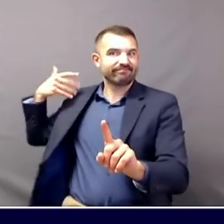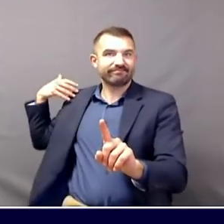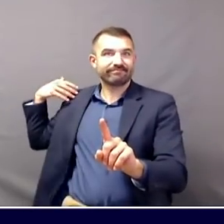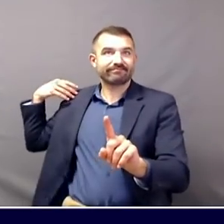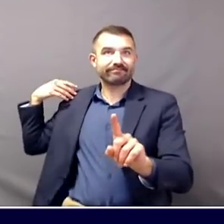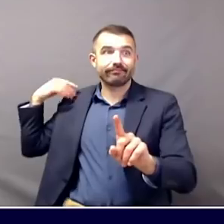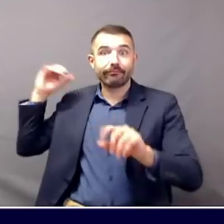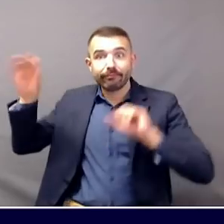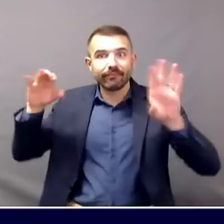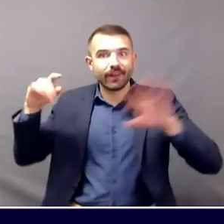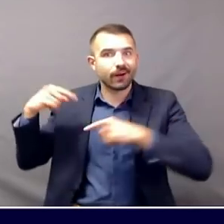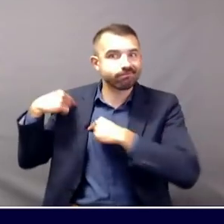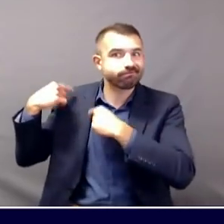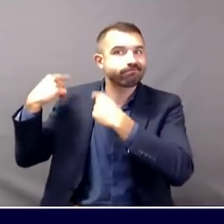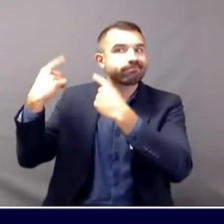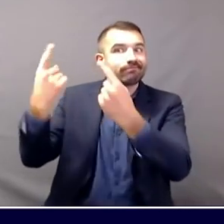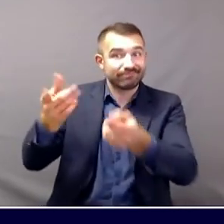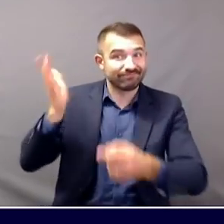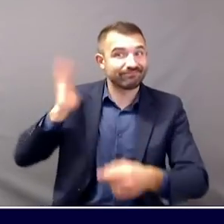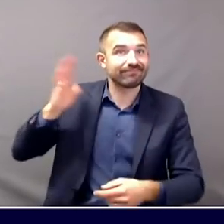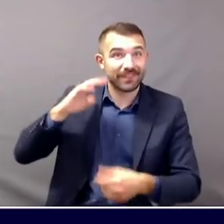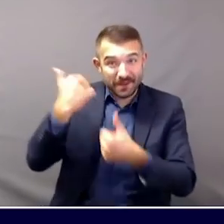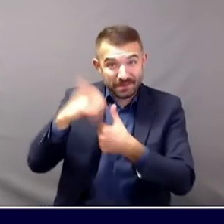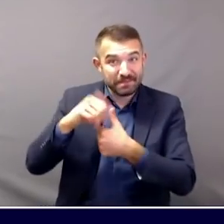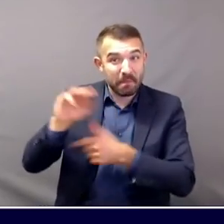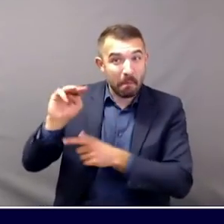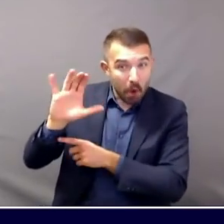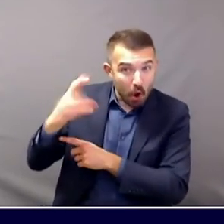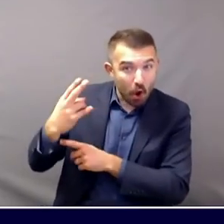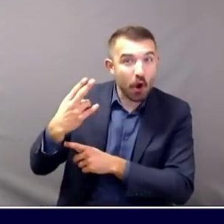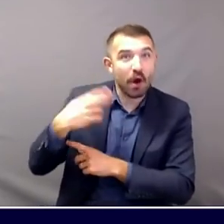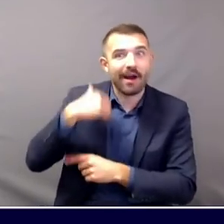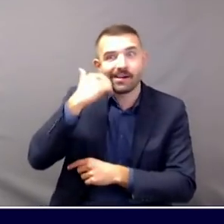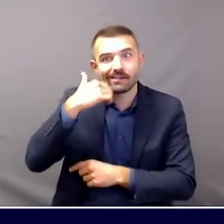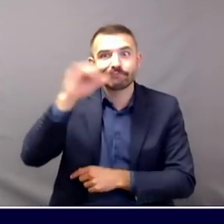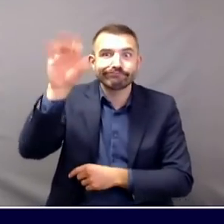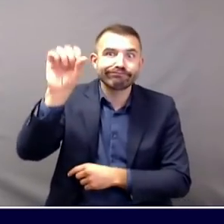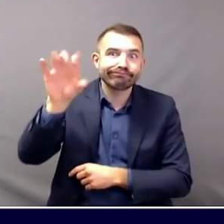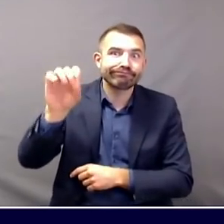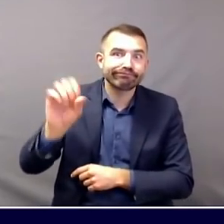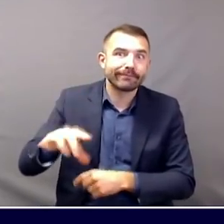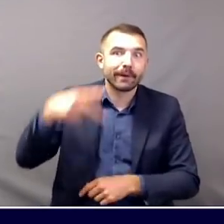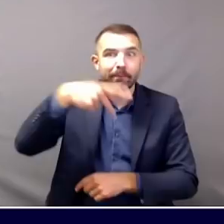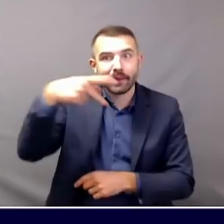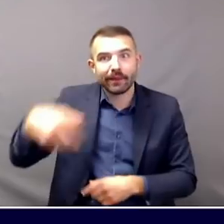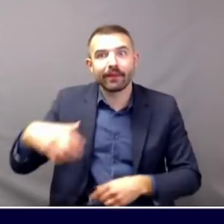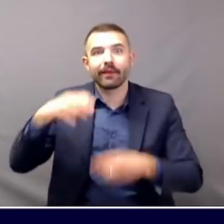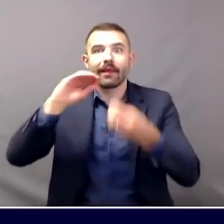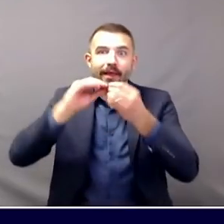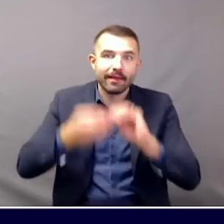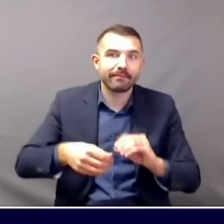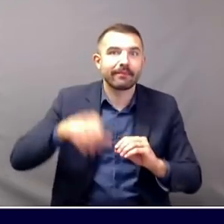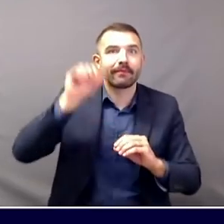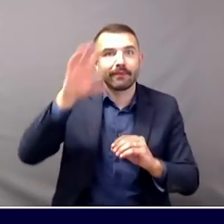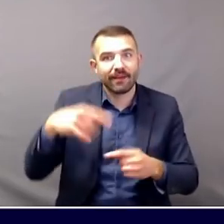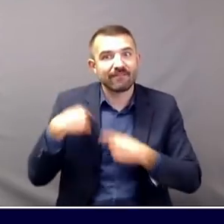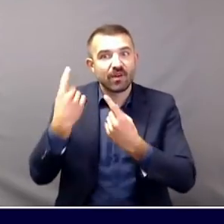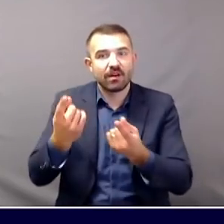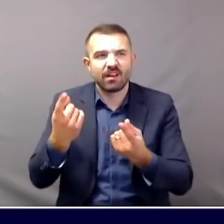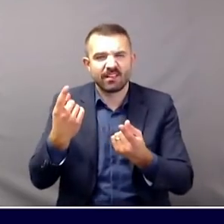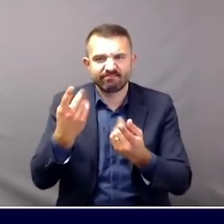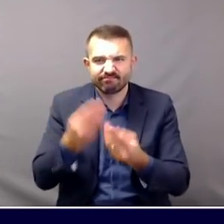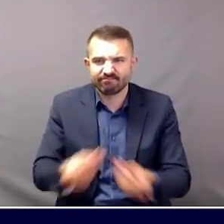deliveries in the same way that I did back in March and April, we haven't slowed down one bit. We are still continuing to ship